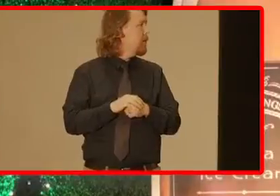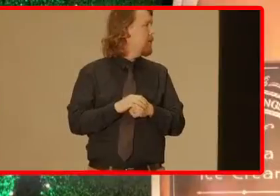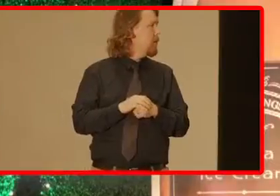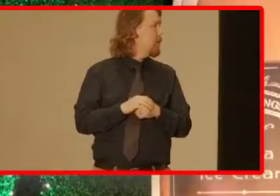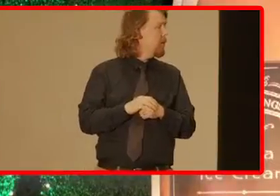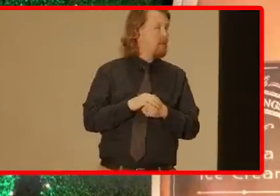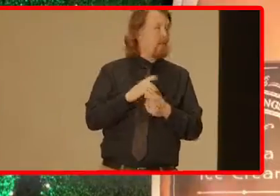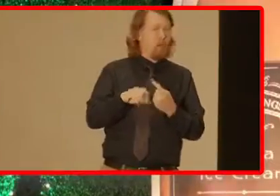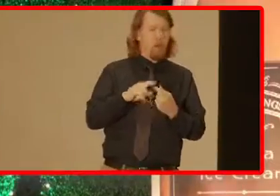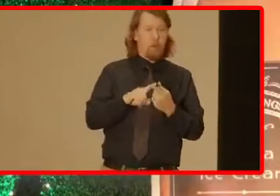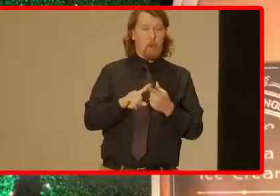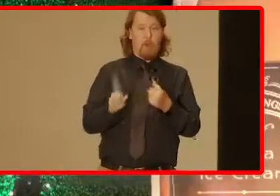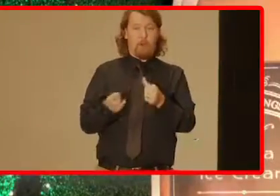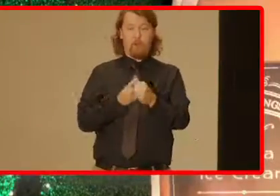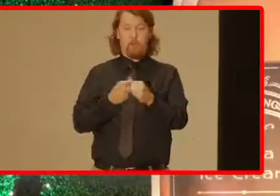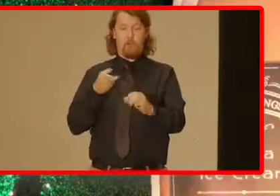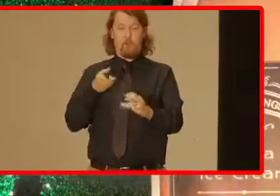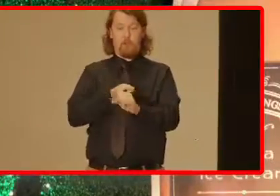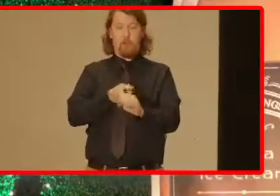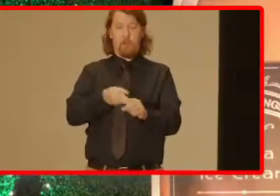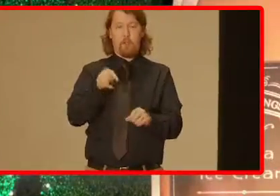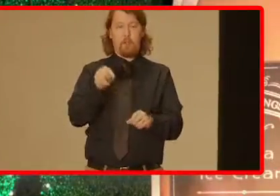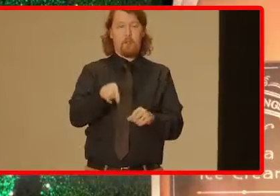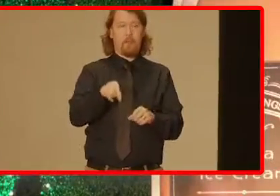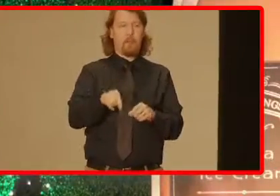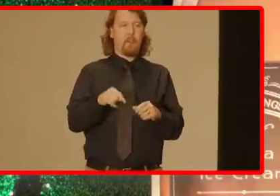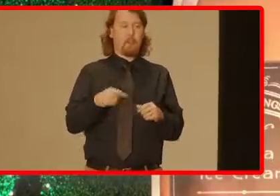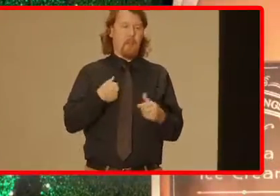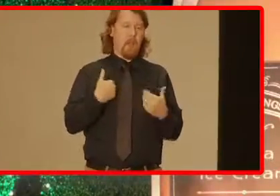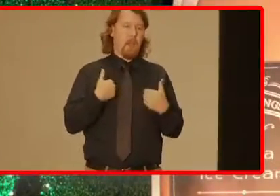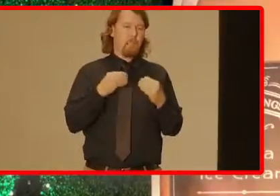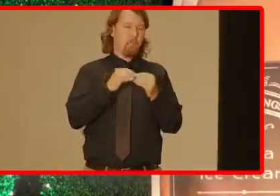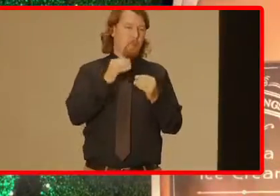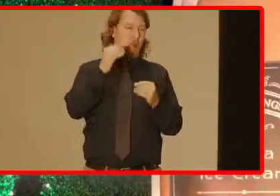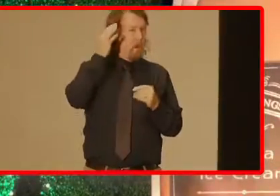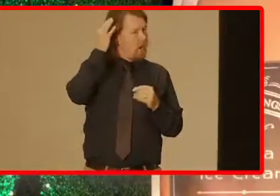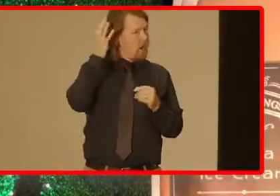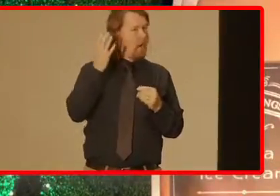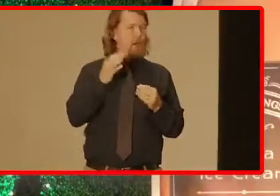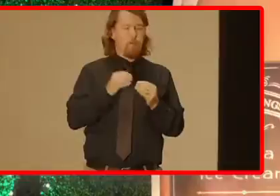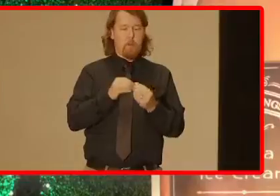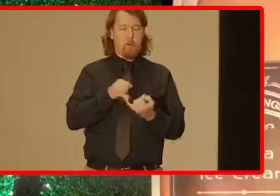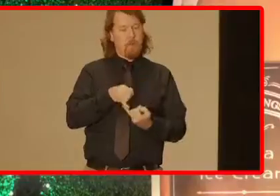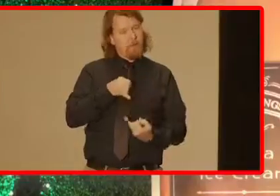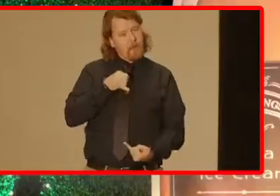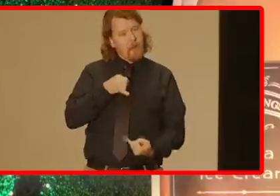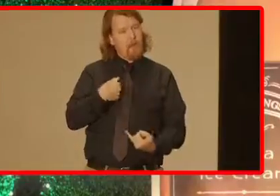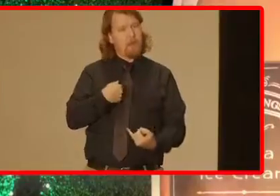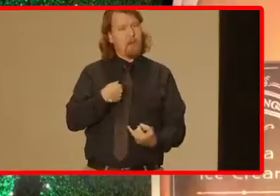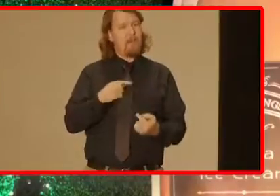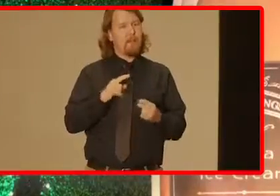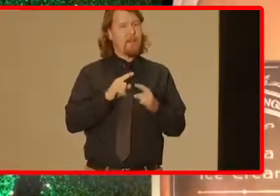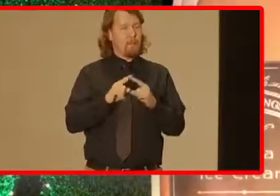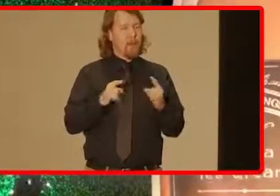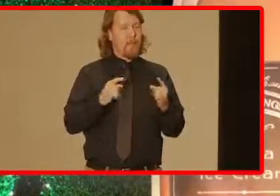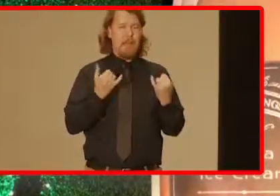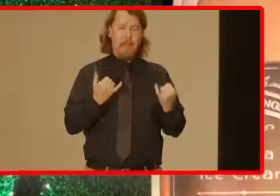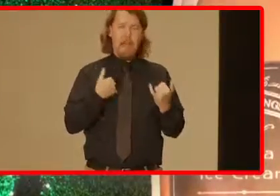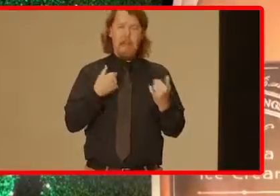When I first joined this event, I had a little more hair, I was a little thinner, but I think I'm wiser